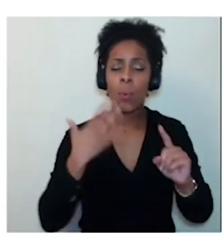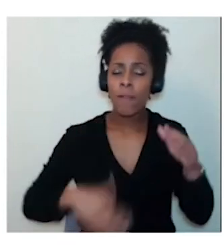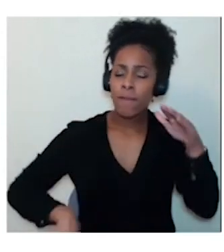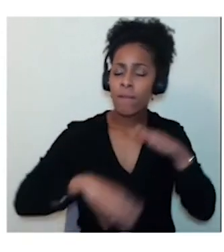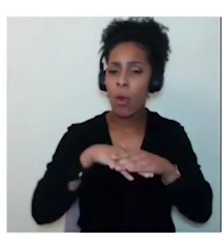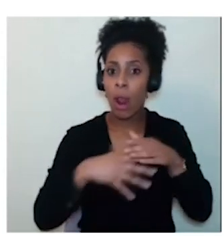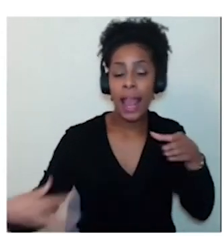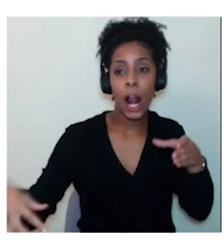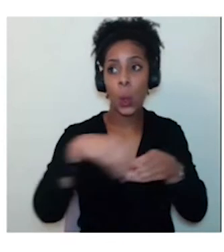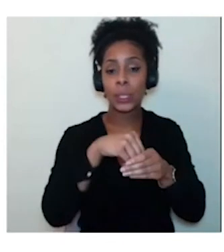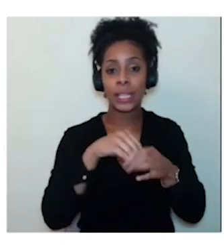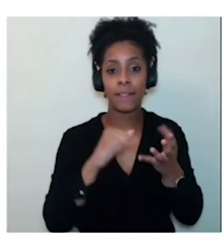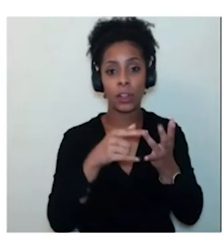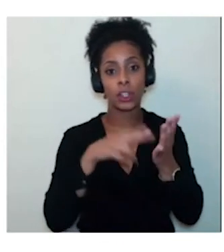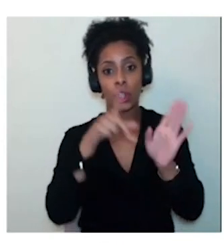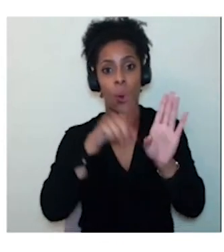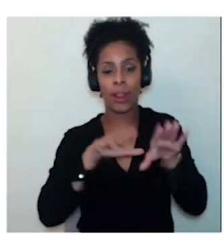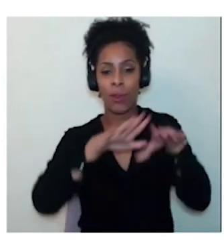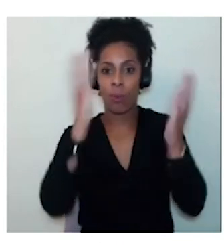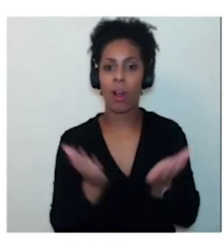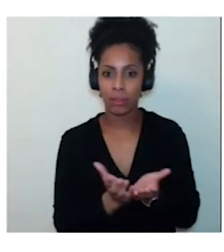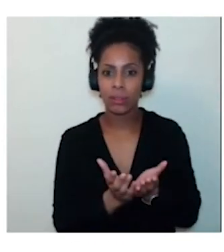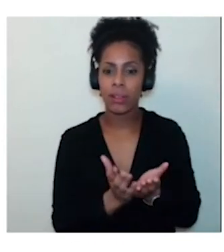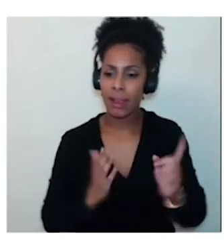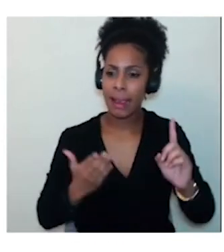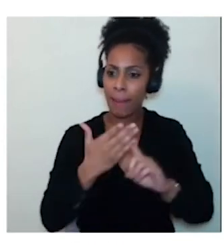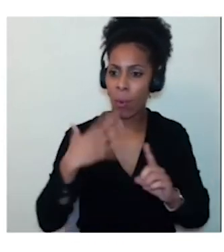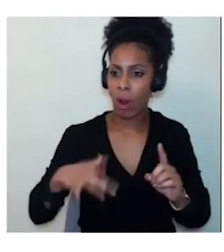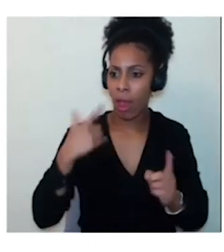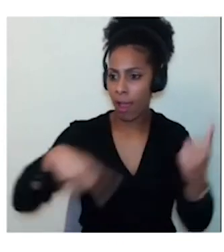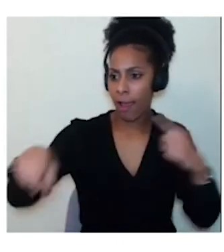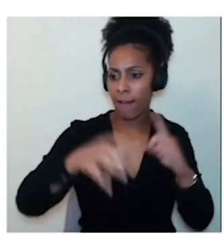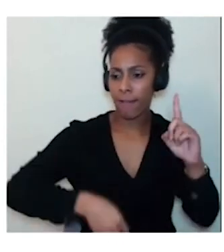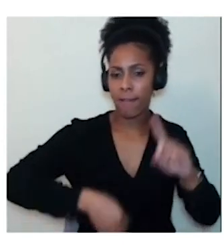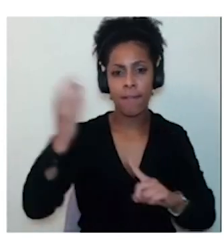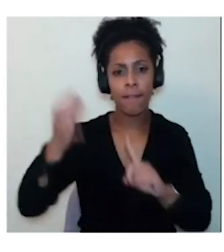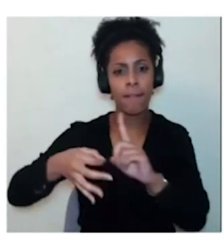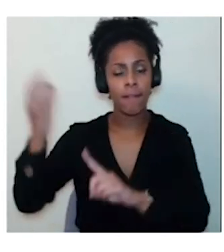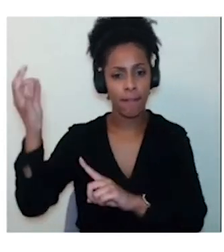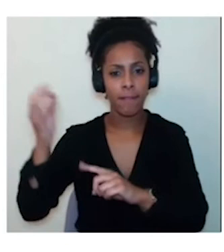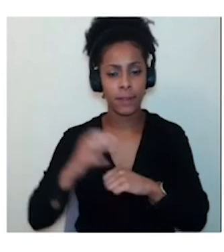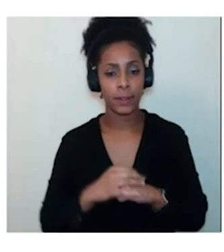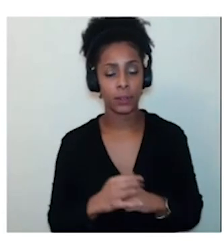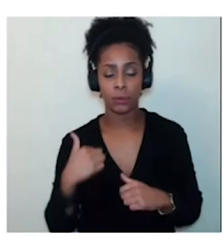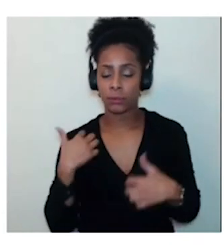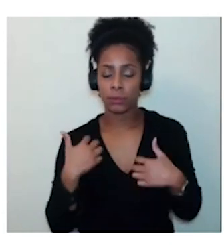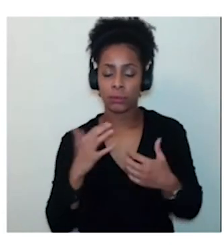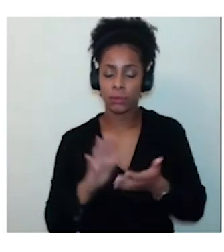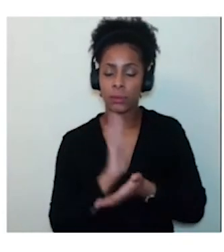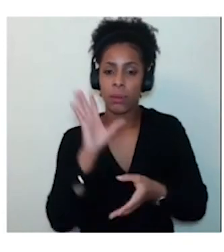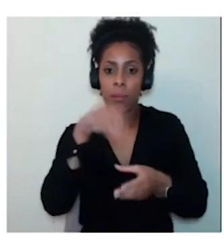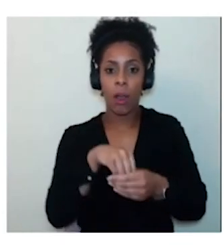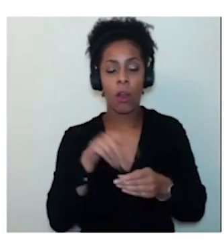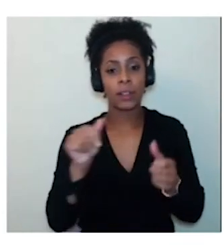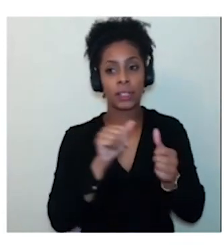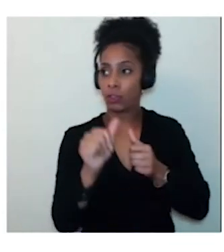lives, and we appreciate that our effort supports and forms a part of an industry-wide collaboration. But to